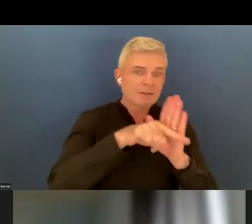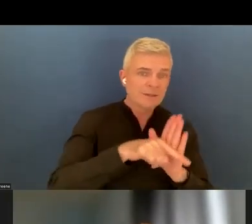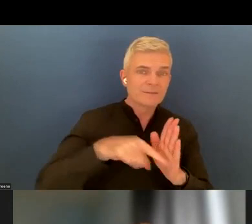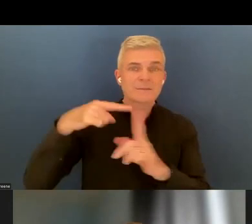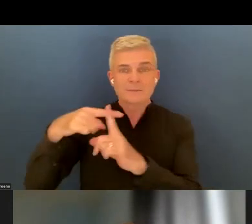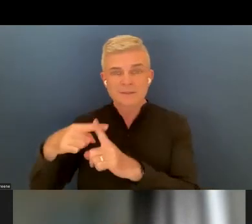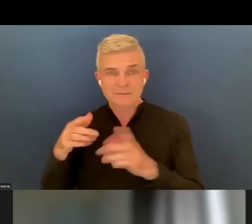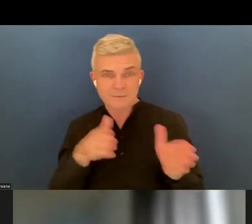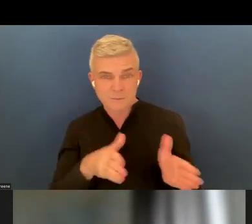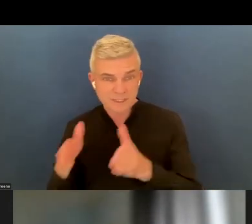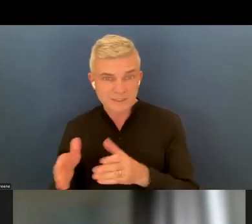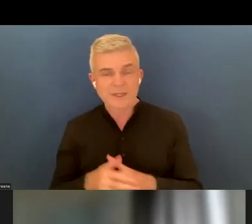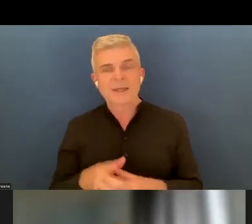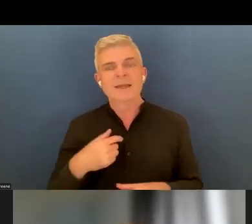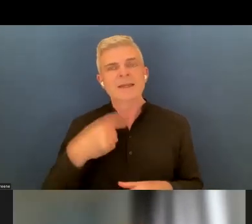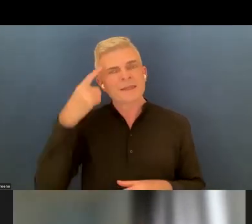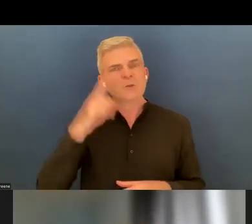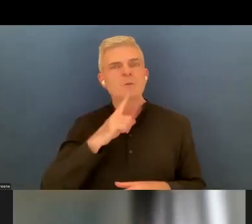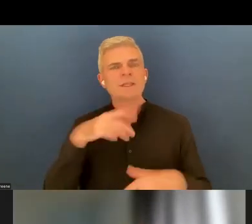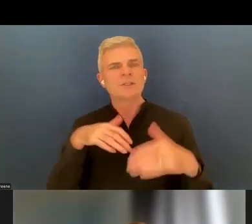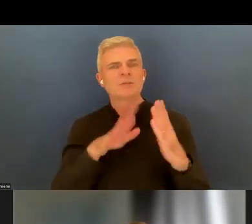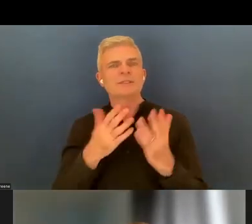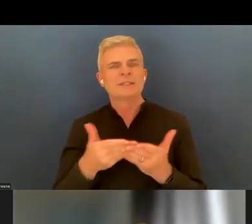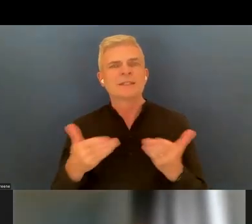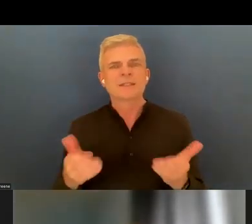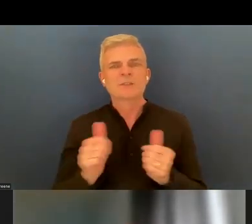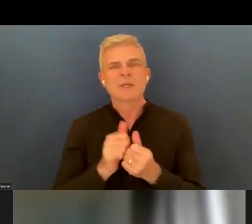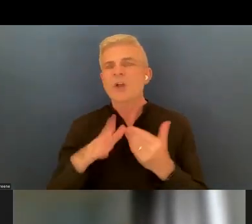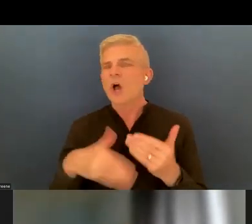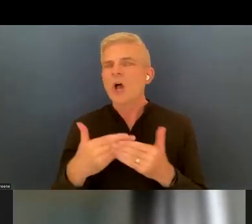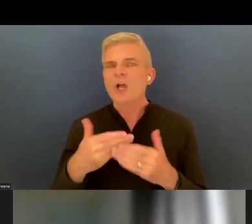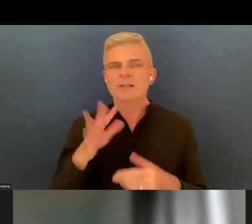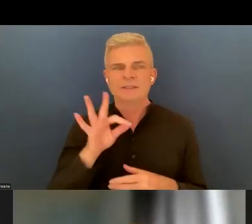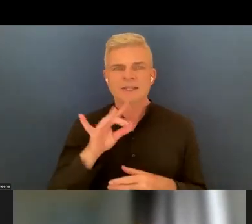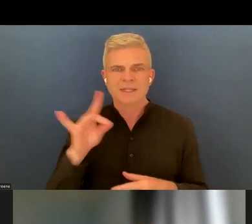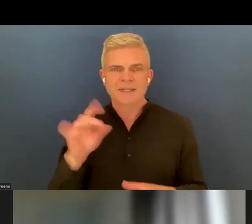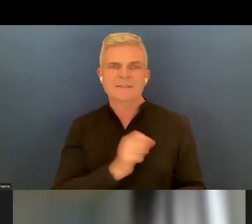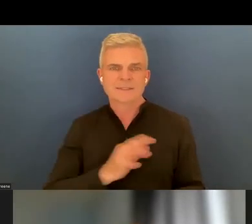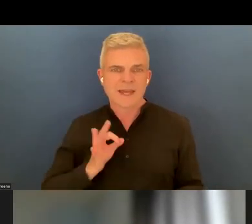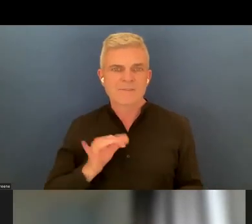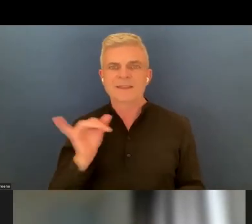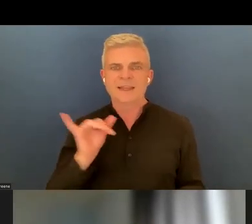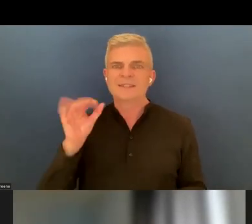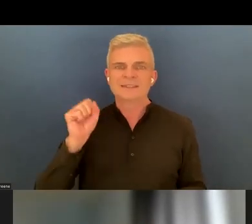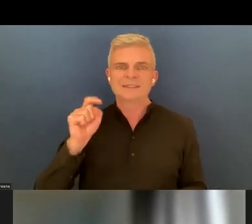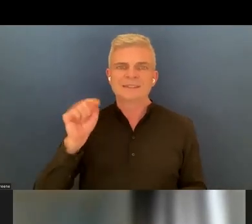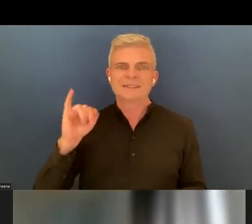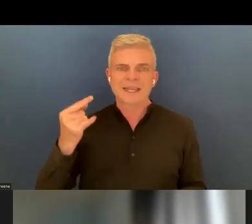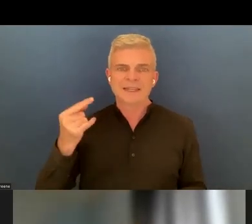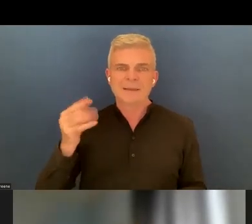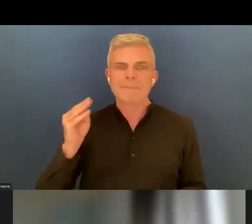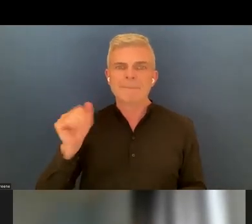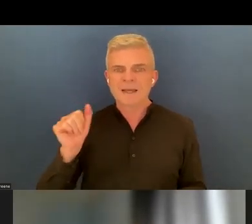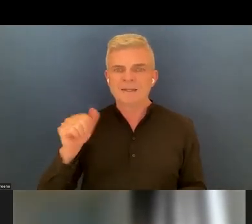I think, really addressing things with all 988 staff, like stigma, JEDI training,